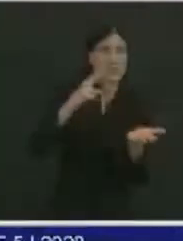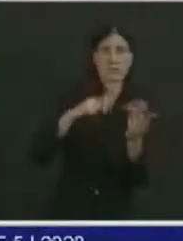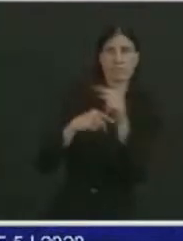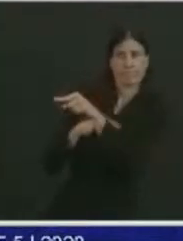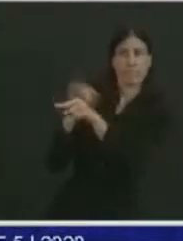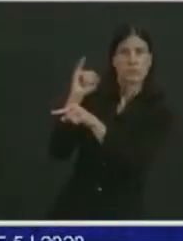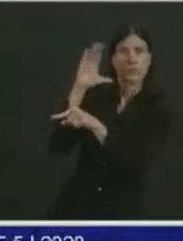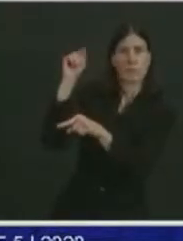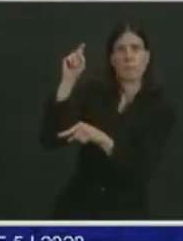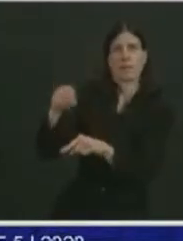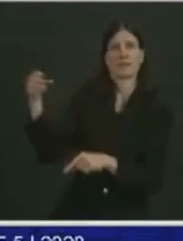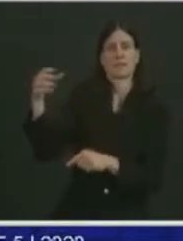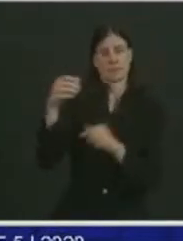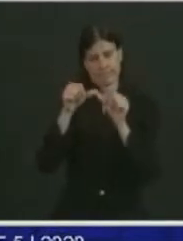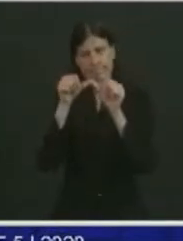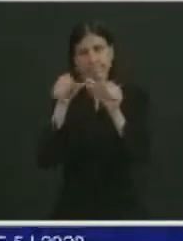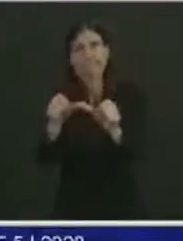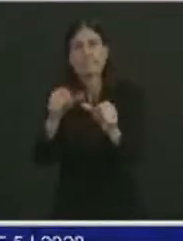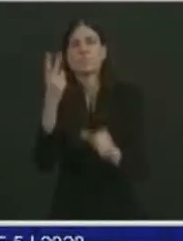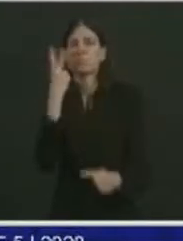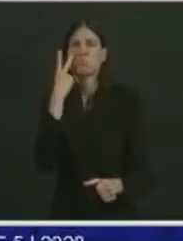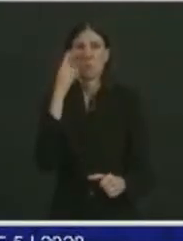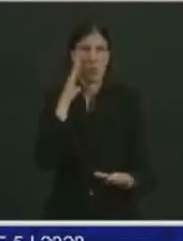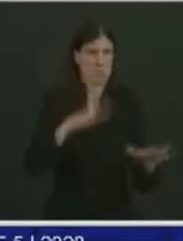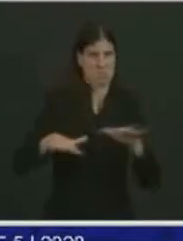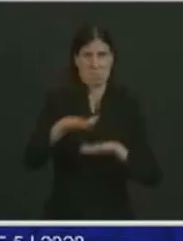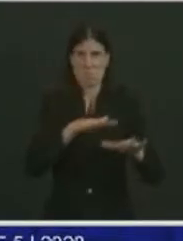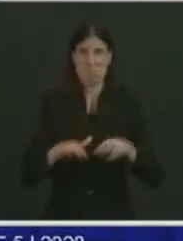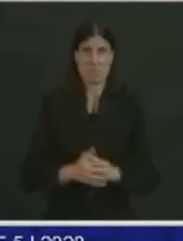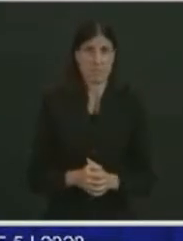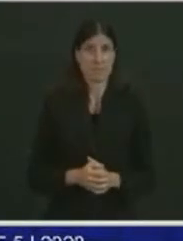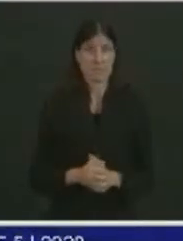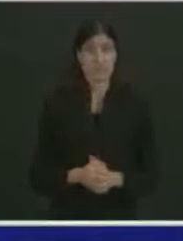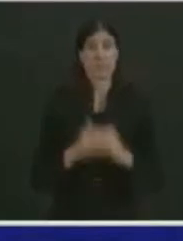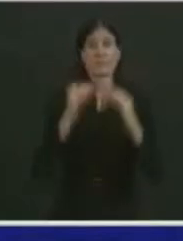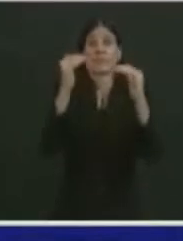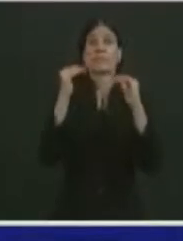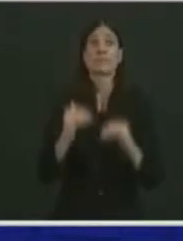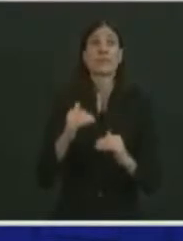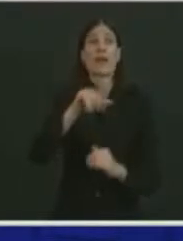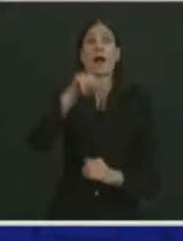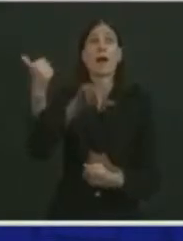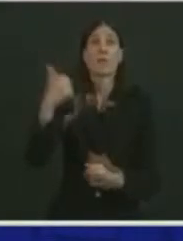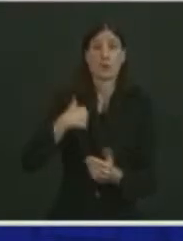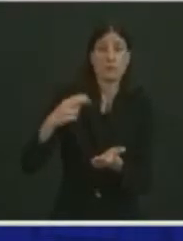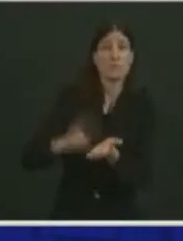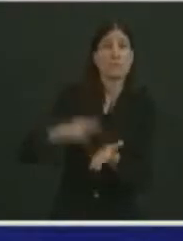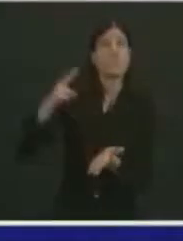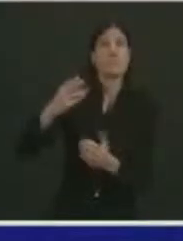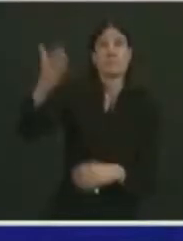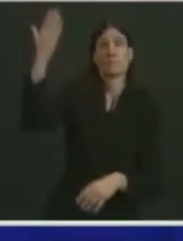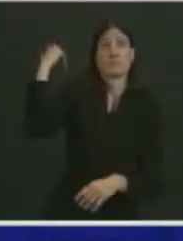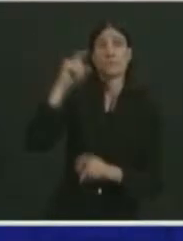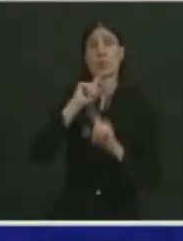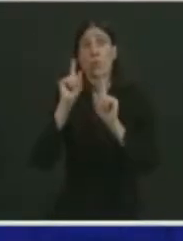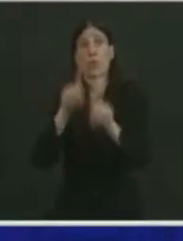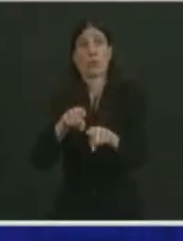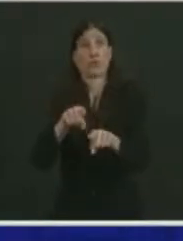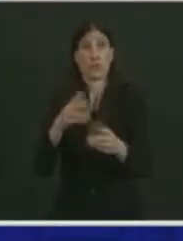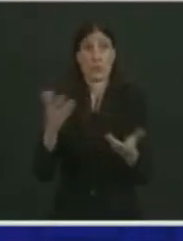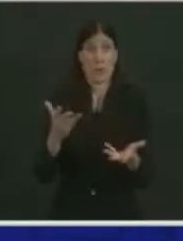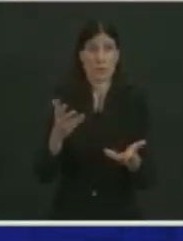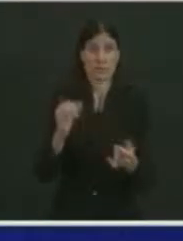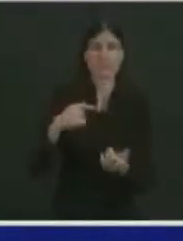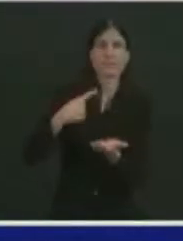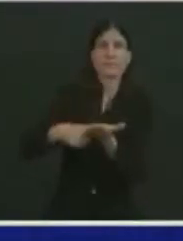A note about quarantine. This is very important, and I signed this executive order as well. As we